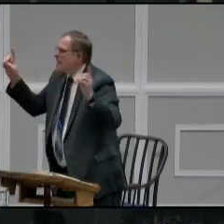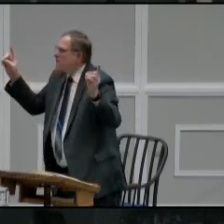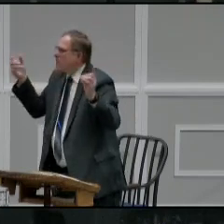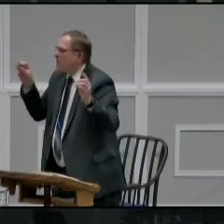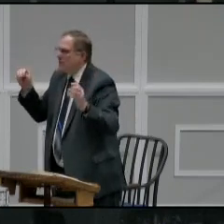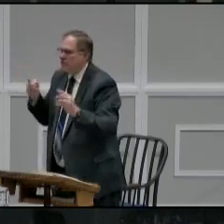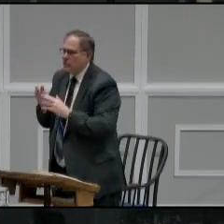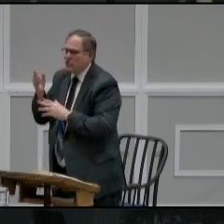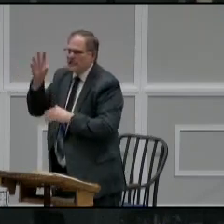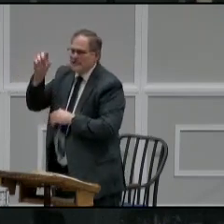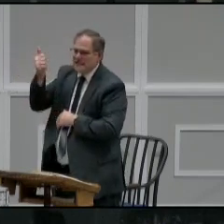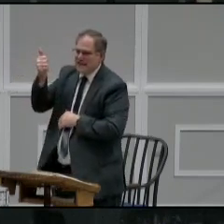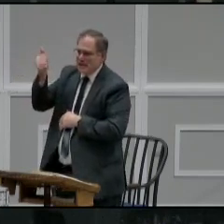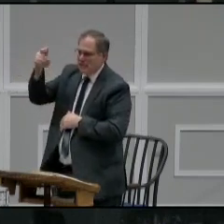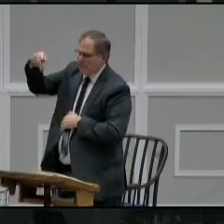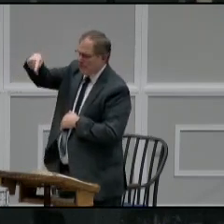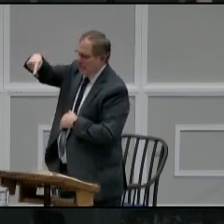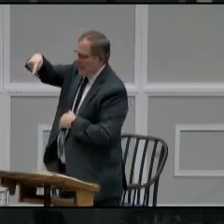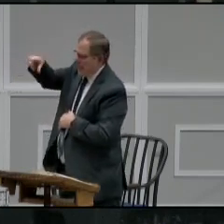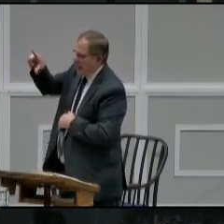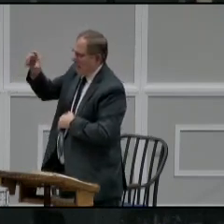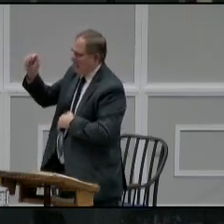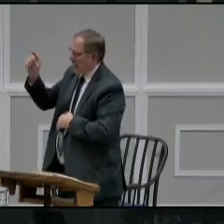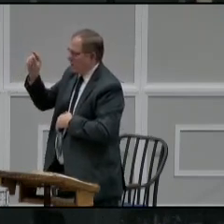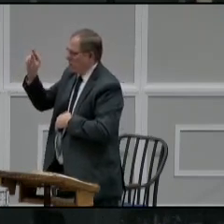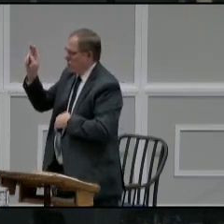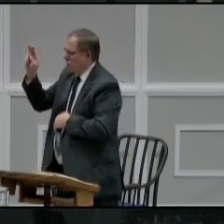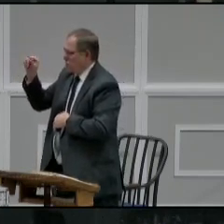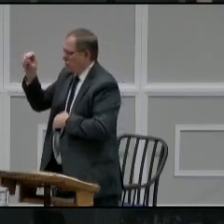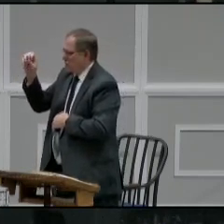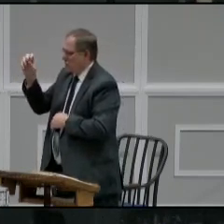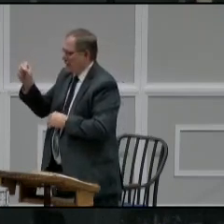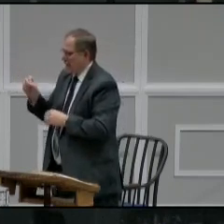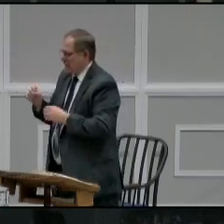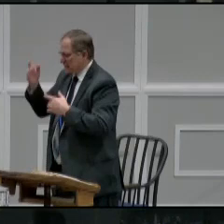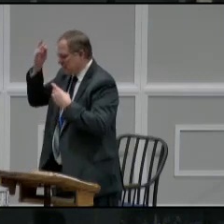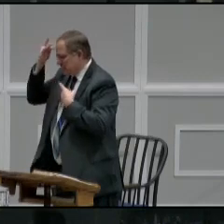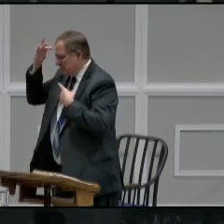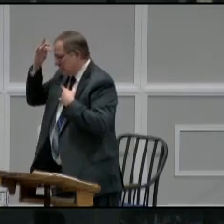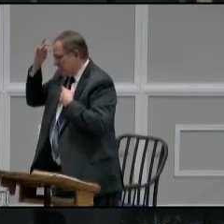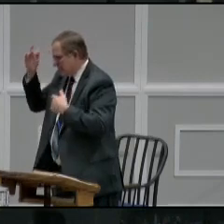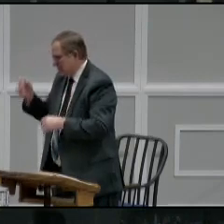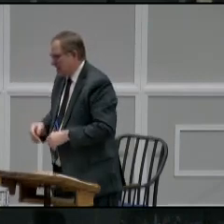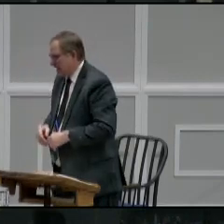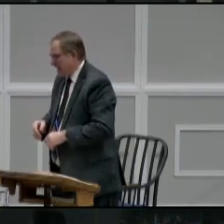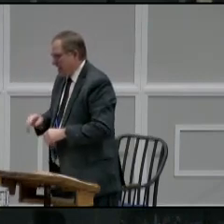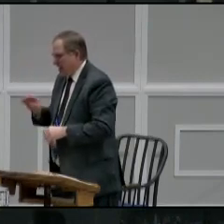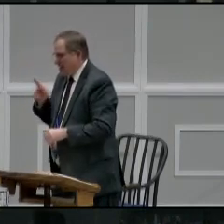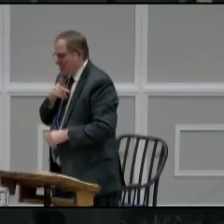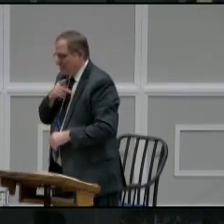Many of you are familiar with the story. 10 plagues he rained down on the Egyptians until Pharaoh said, get out of here.